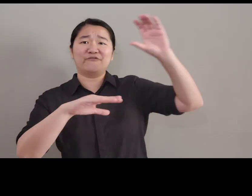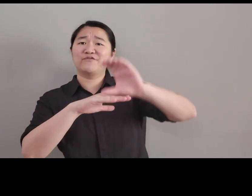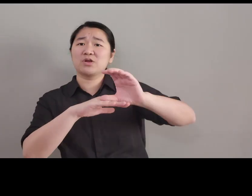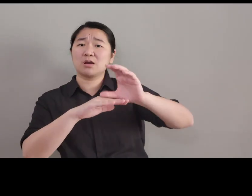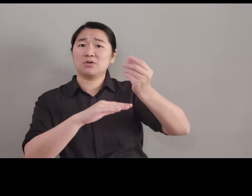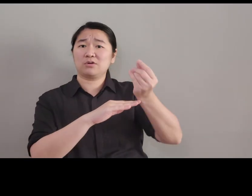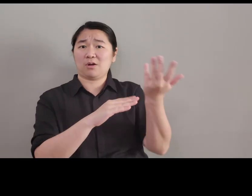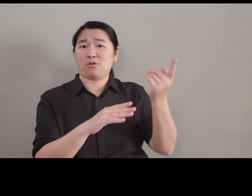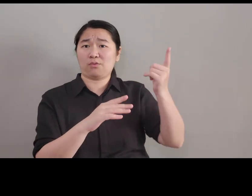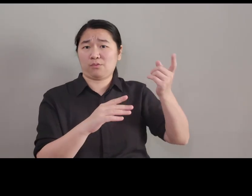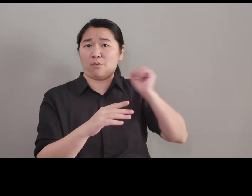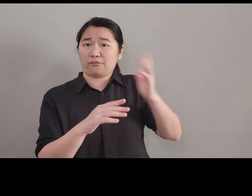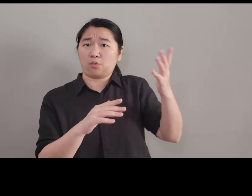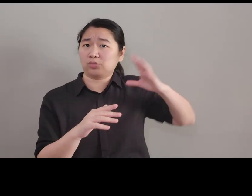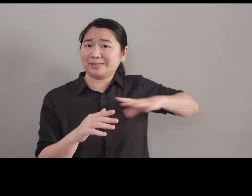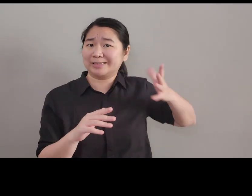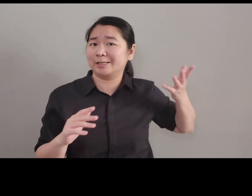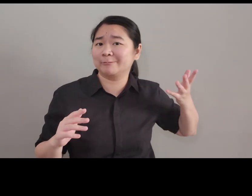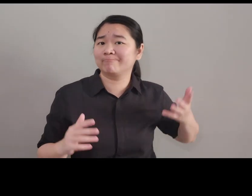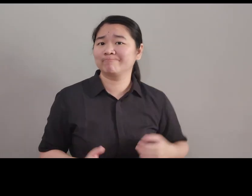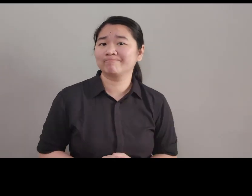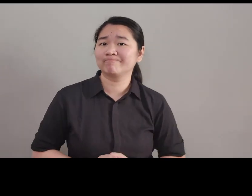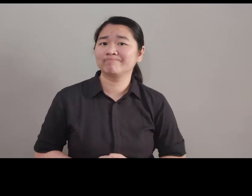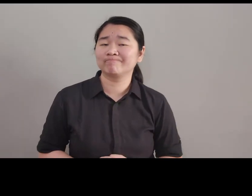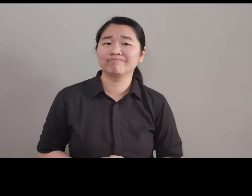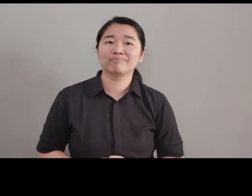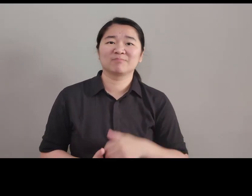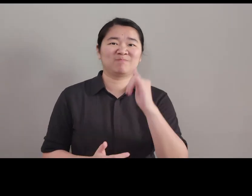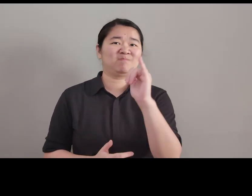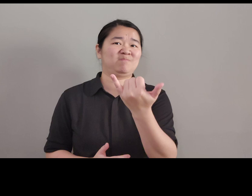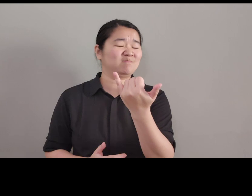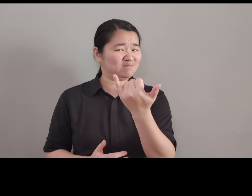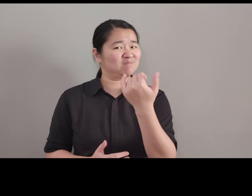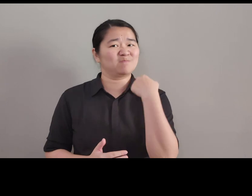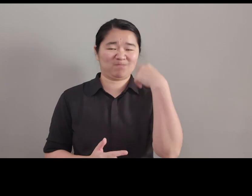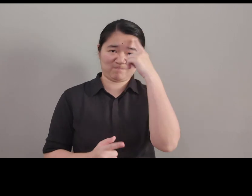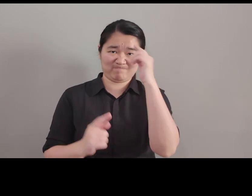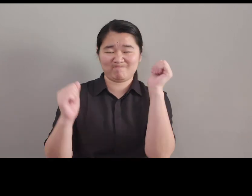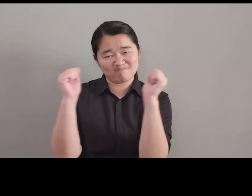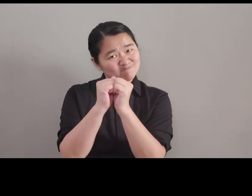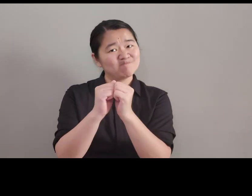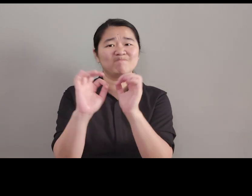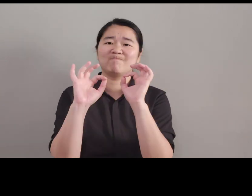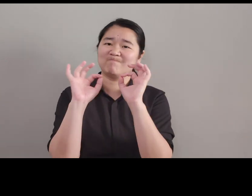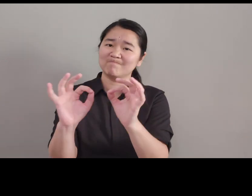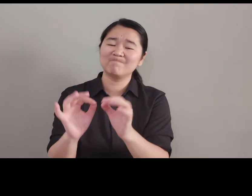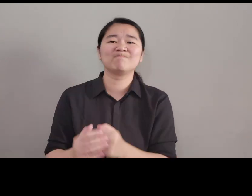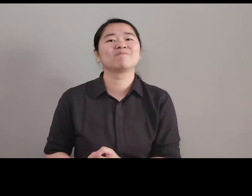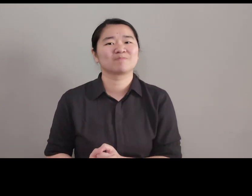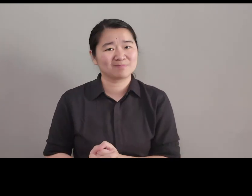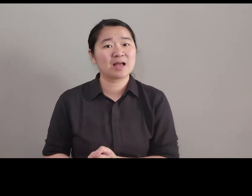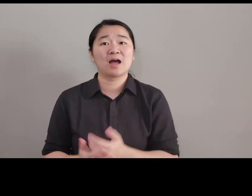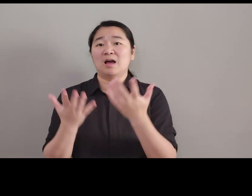more. and really in standardization, it makes me crazy that we are still basing a lot of what we do on, I don't know,